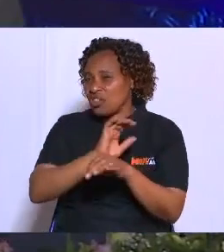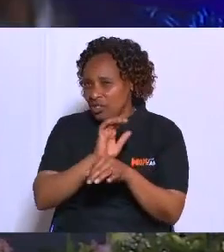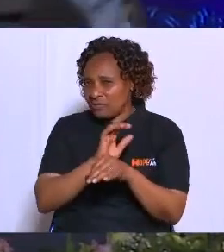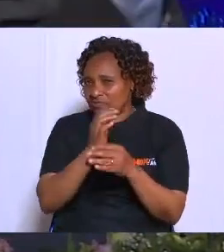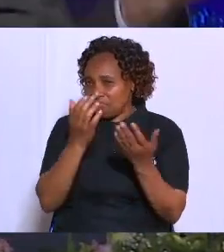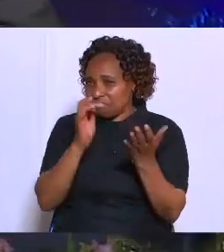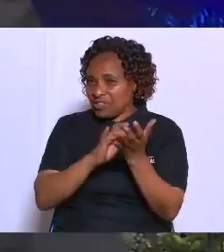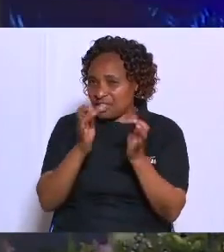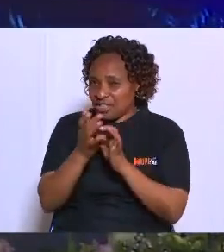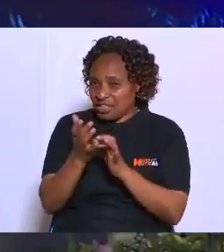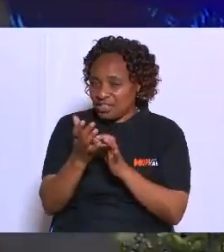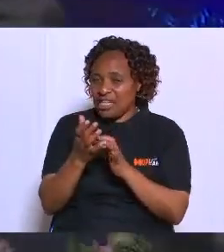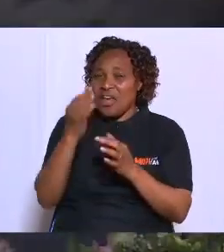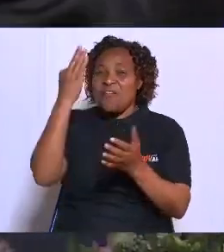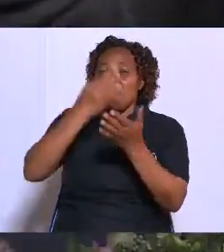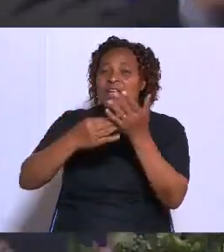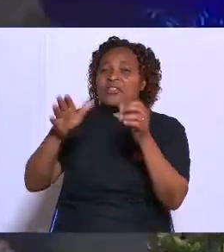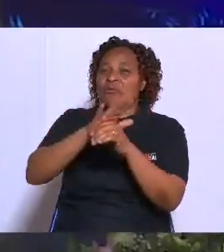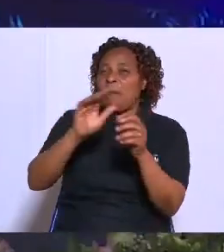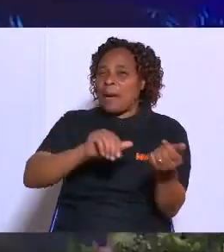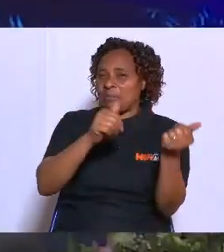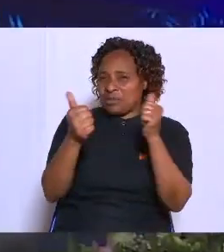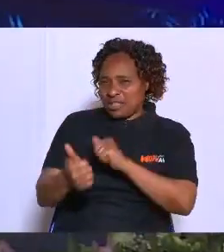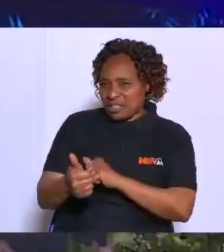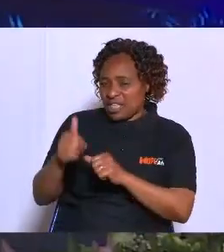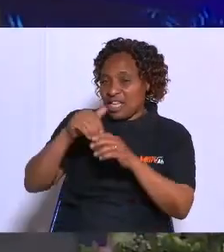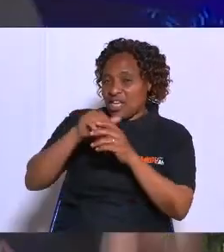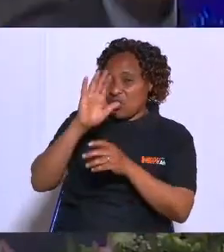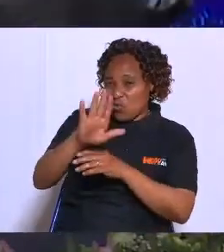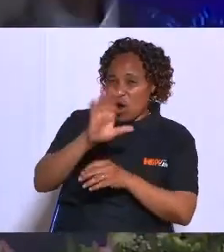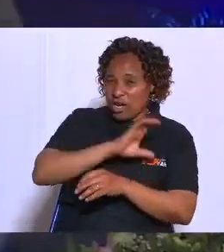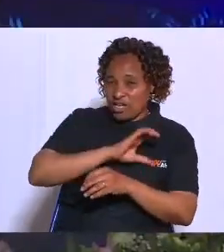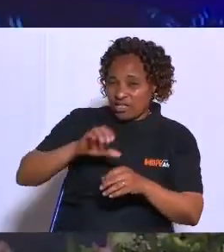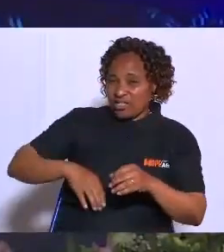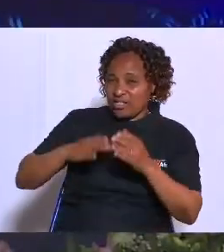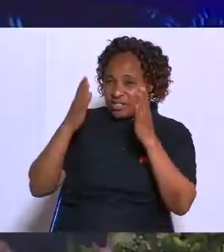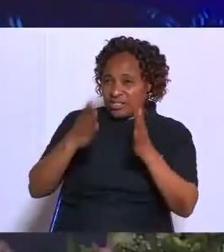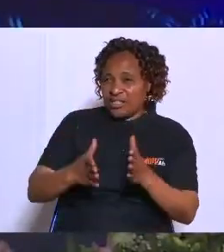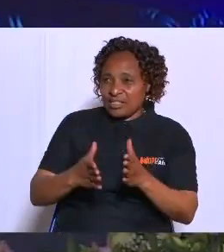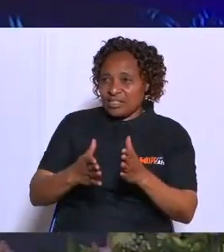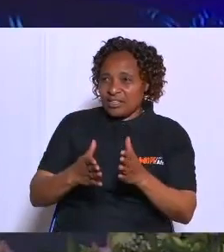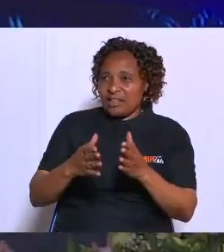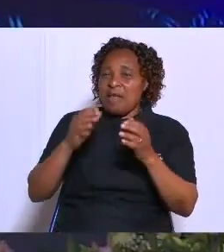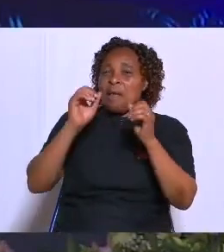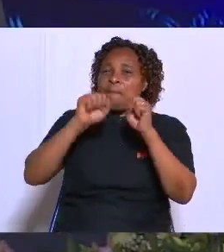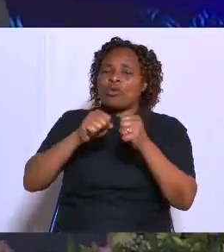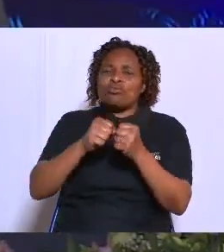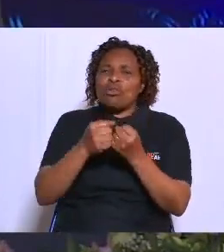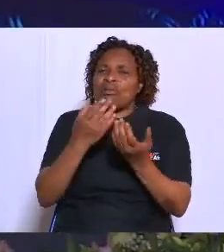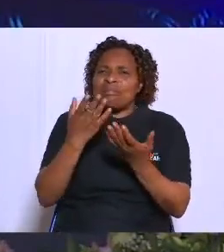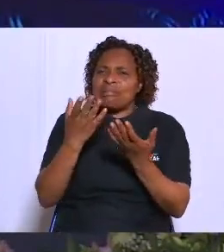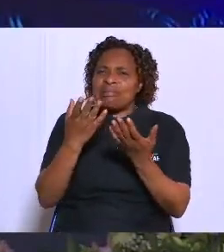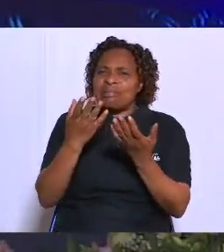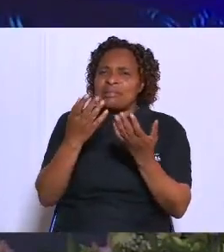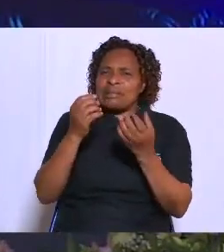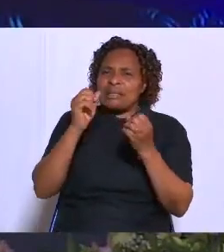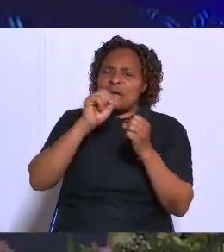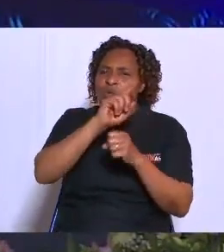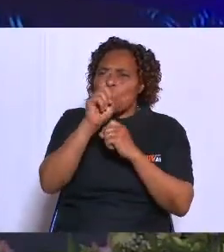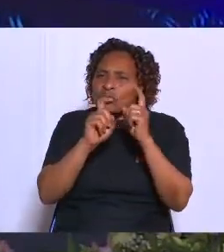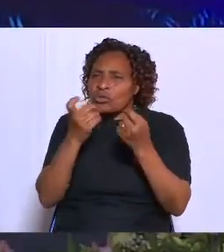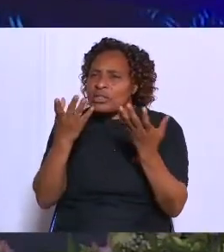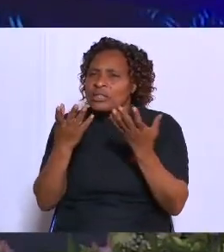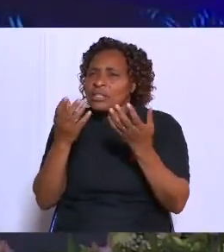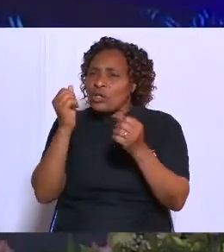your faithful Baptist or non-denominational Christians or maybe Anglican Christians and Pentecostal Christians